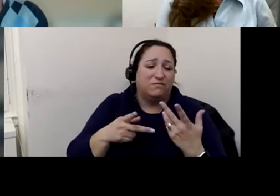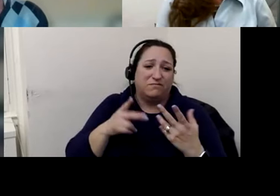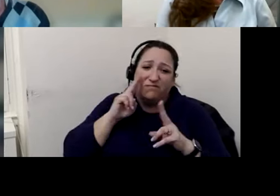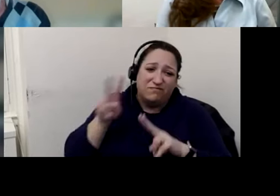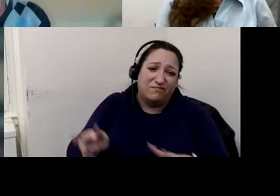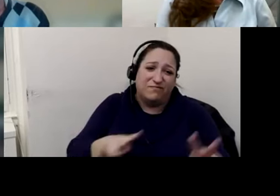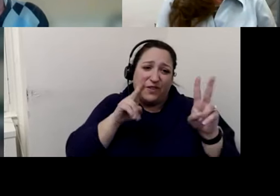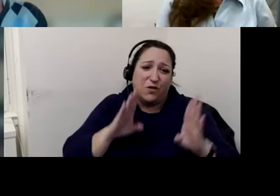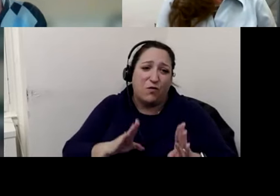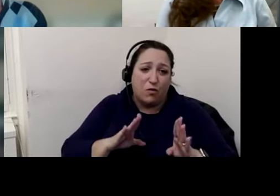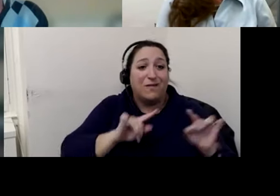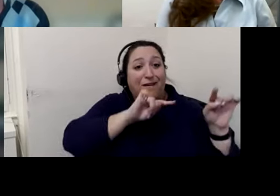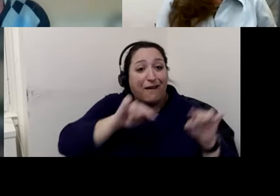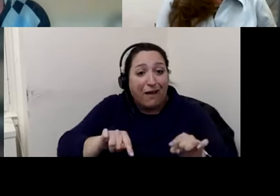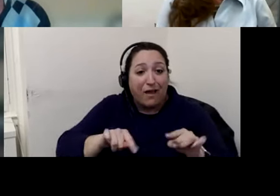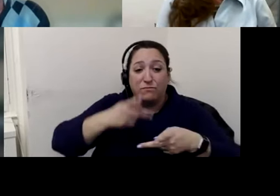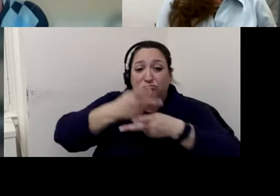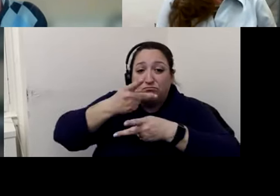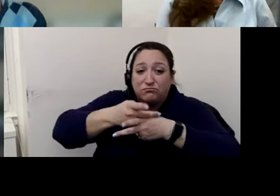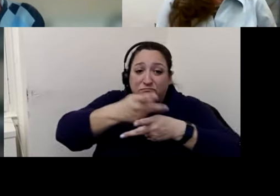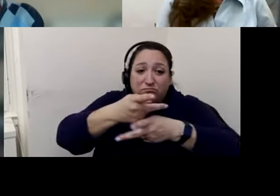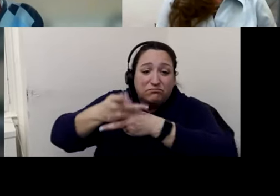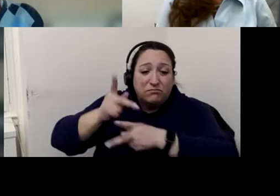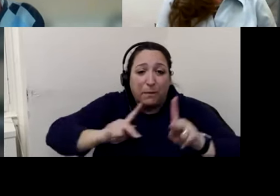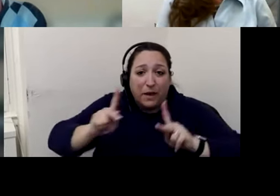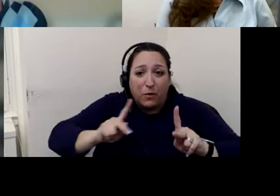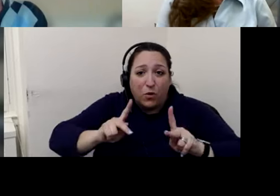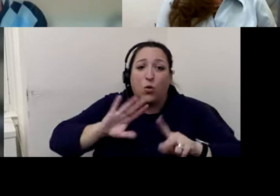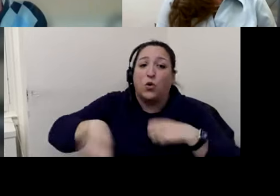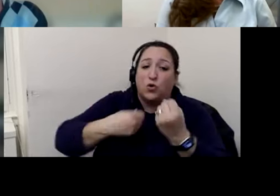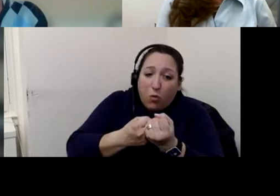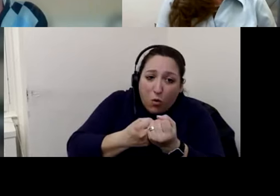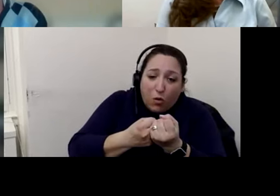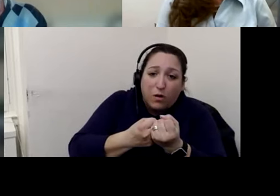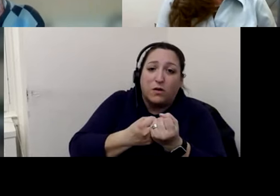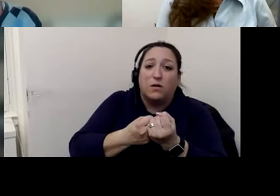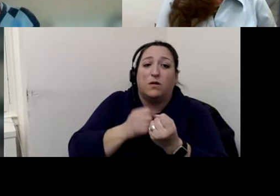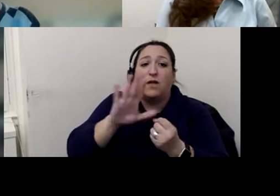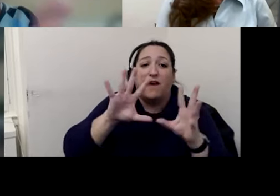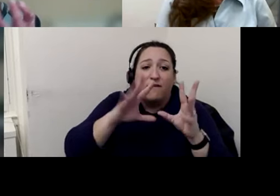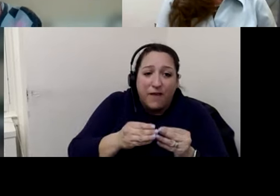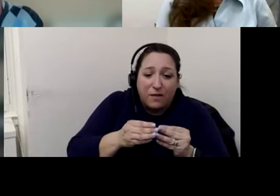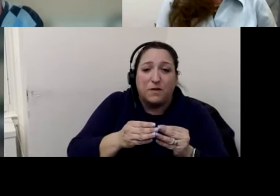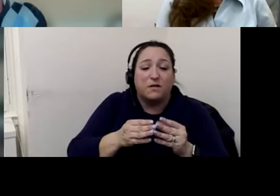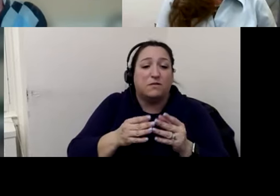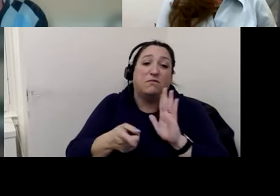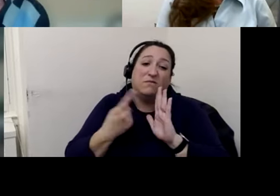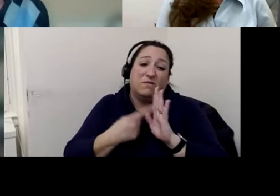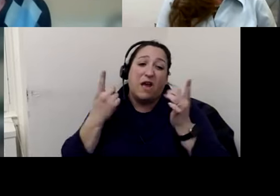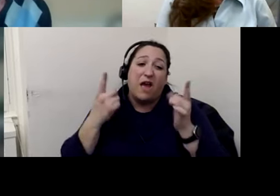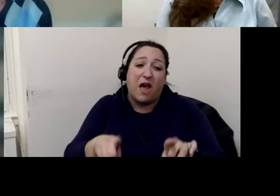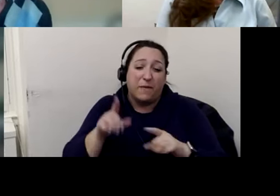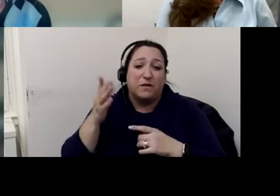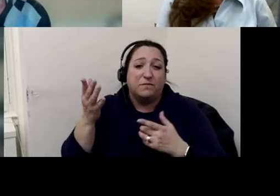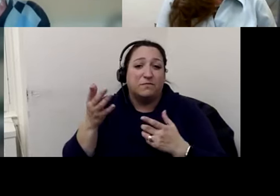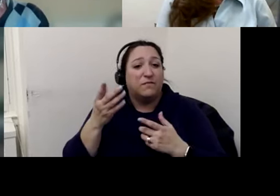heroes. They came, they took care of the people we support. They're their own families. In some cases,